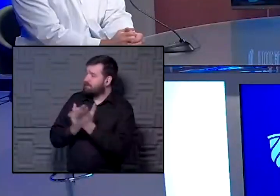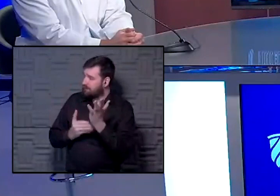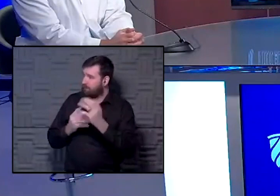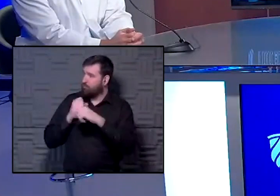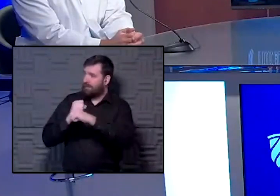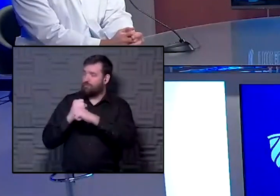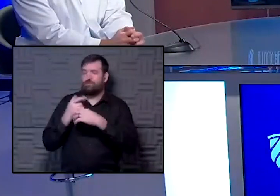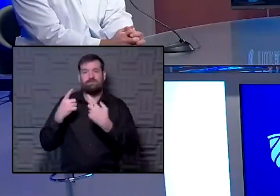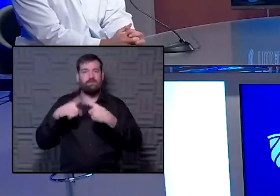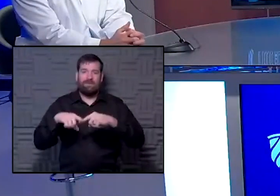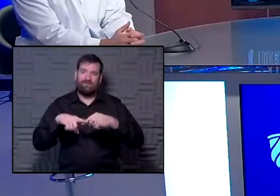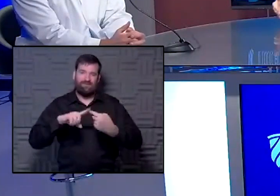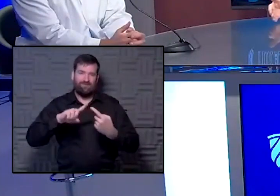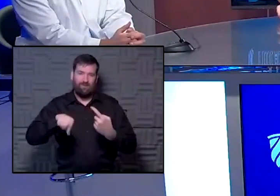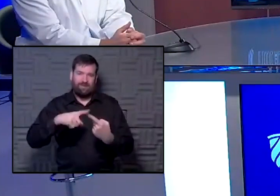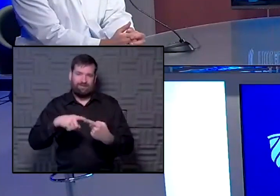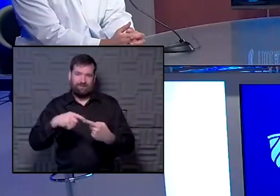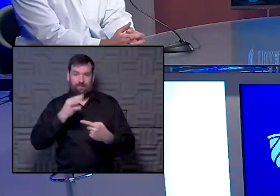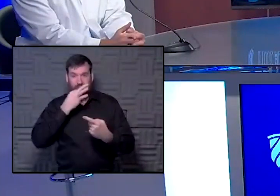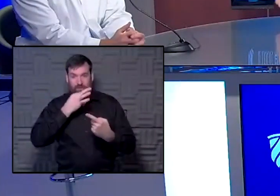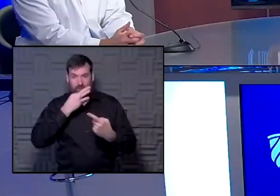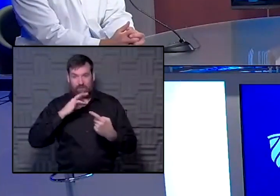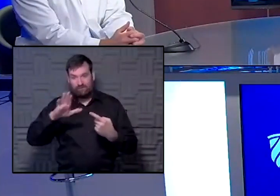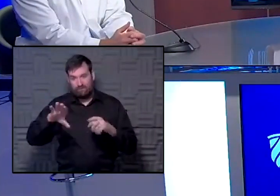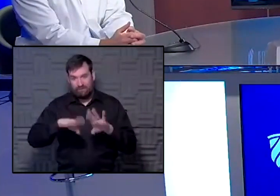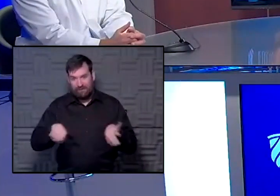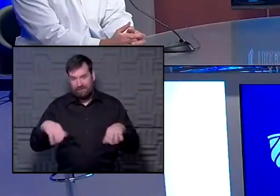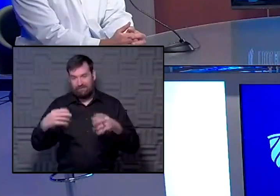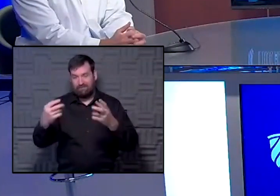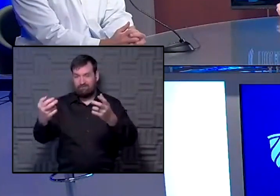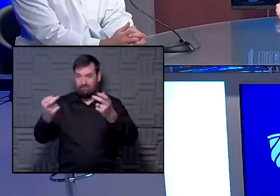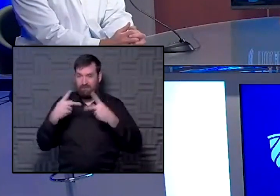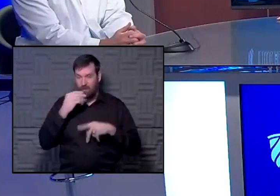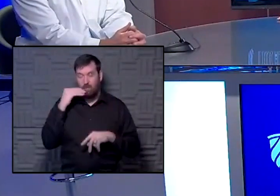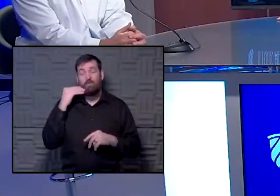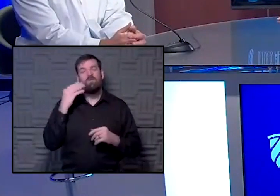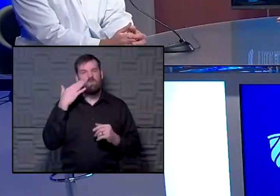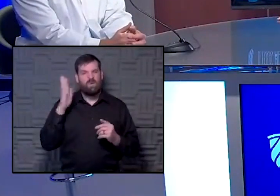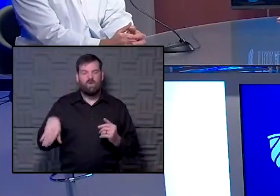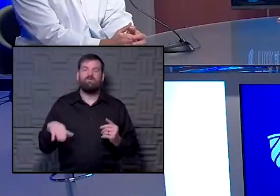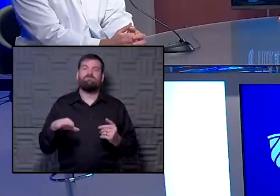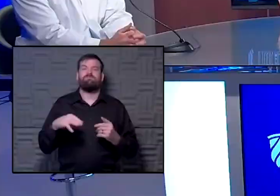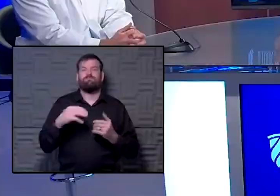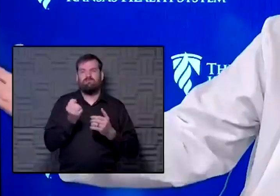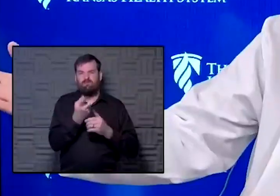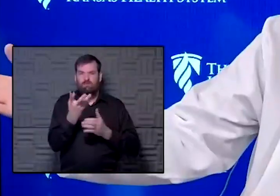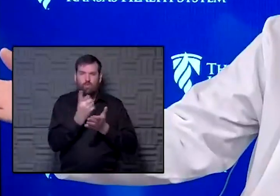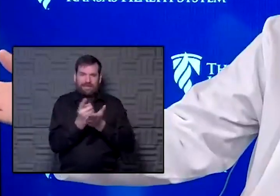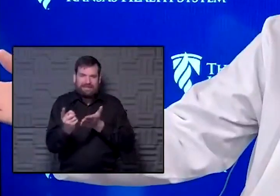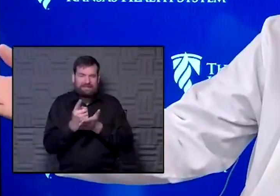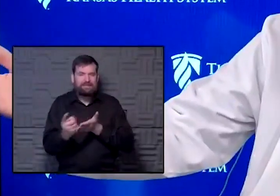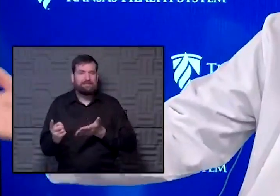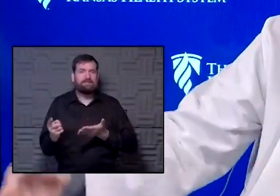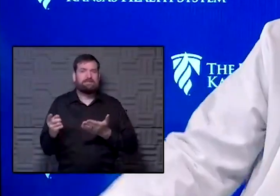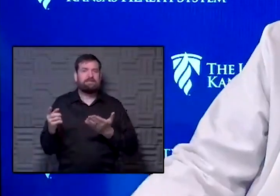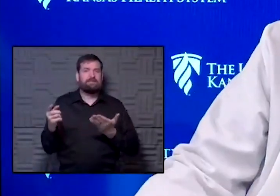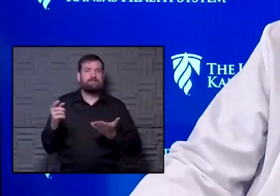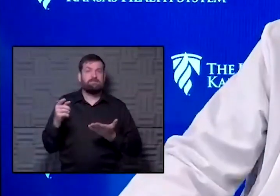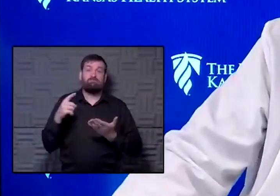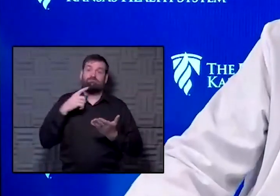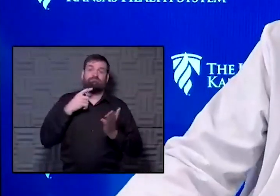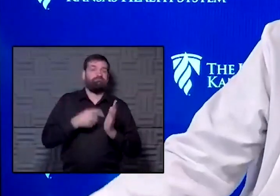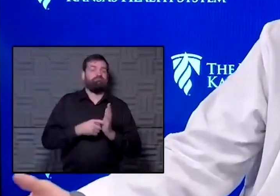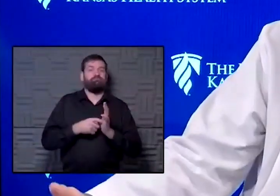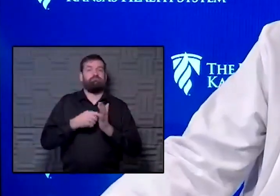how soon your kids bring it back, because it depends on how fast. We know that after about a couple of weeks, you begin to do see an improvement